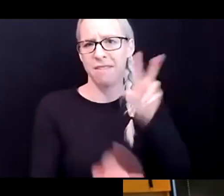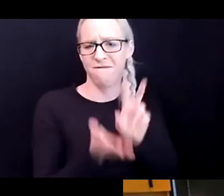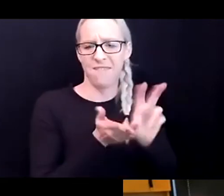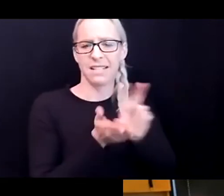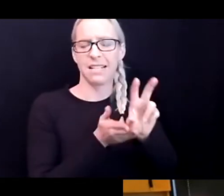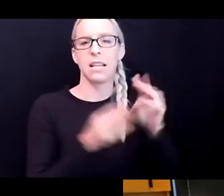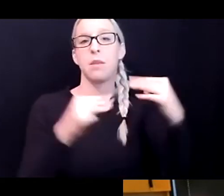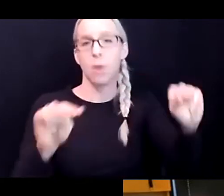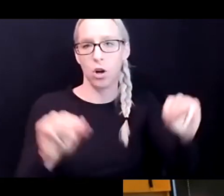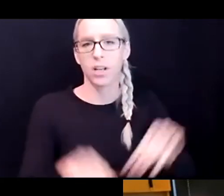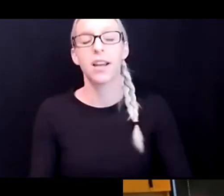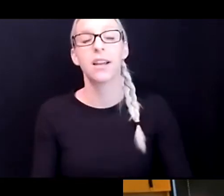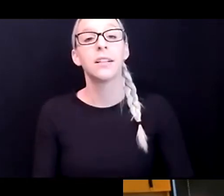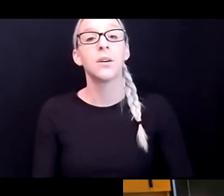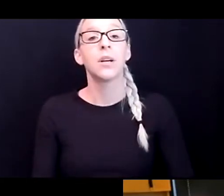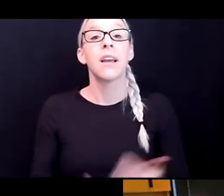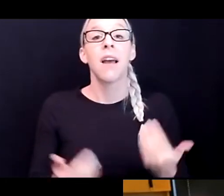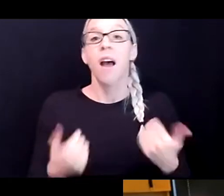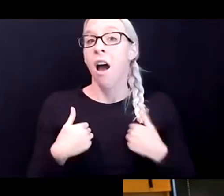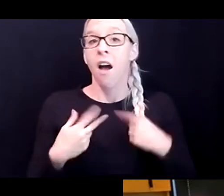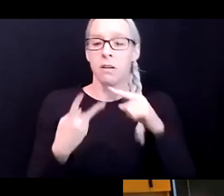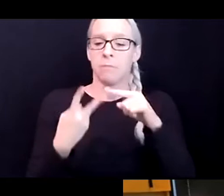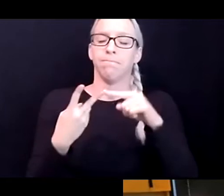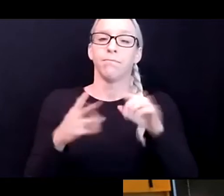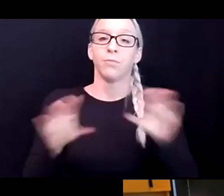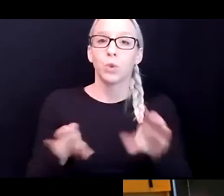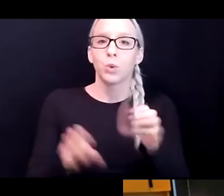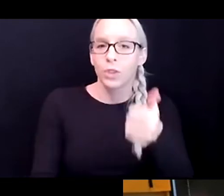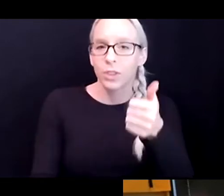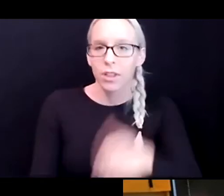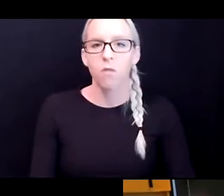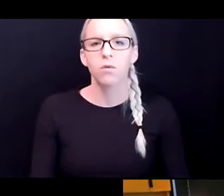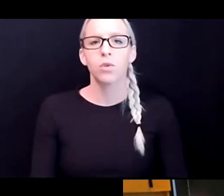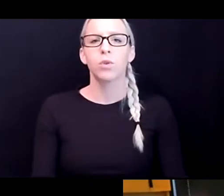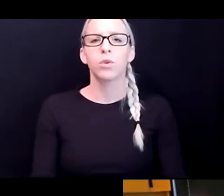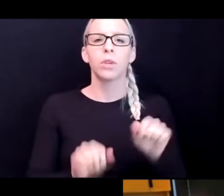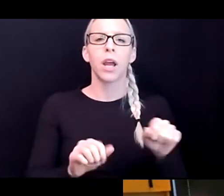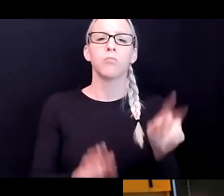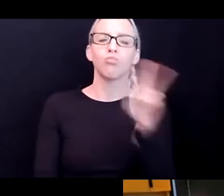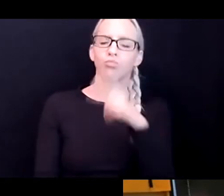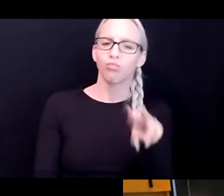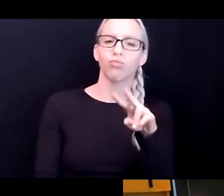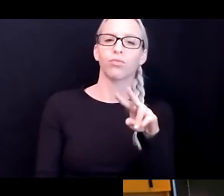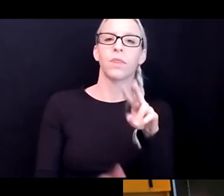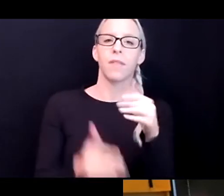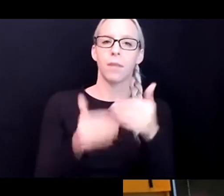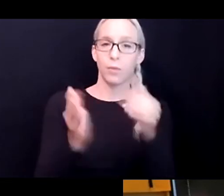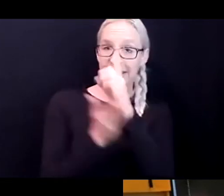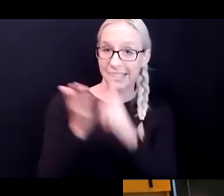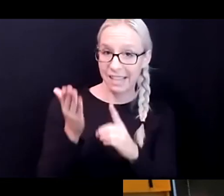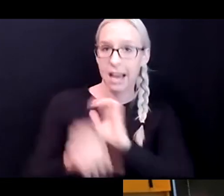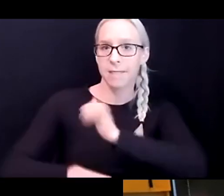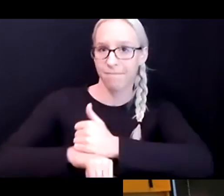have kind of the do it yourself, where you can check from those various pre-designed portfolios or the actual underlying